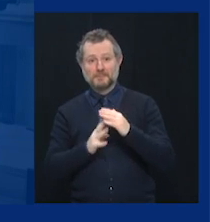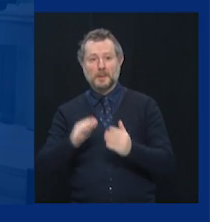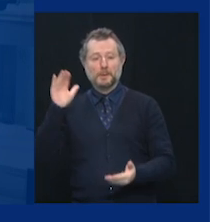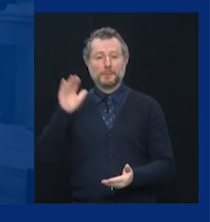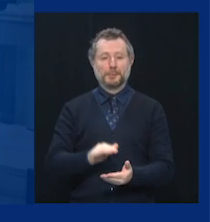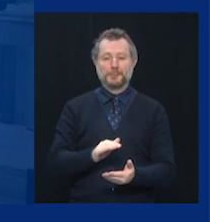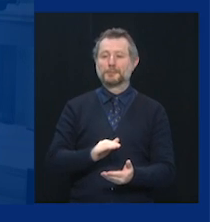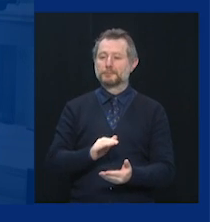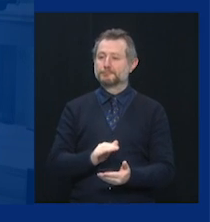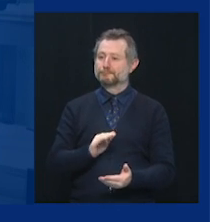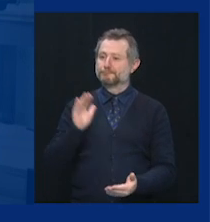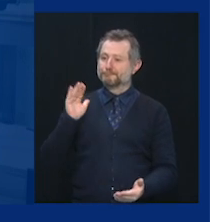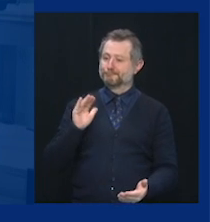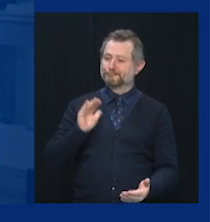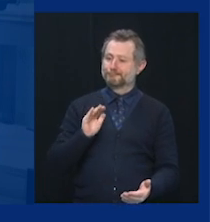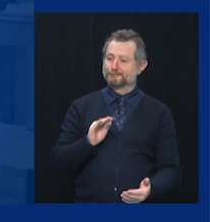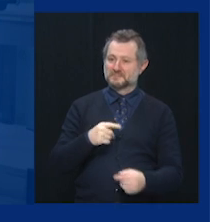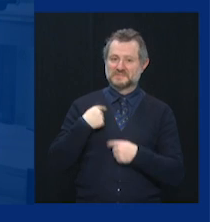past couple of days.